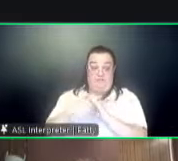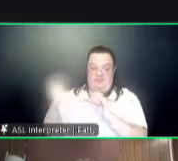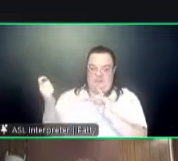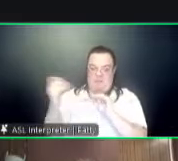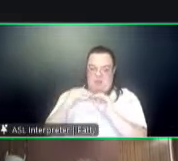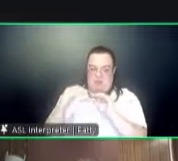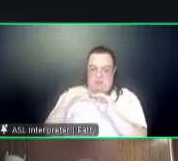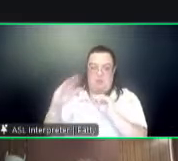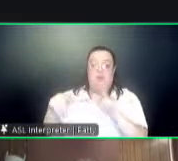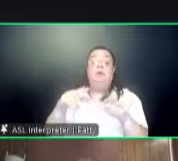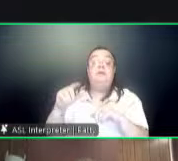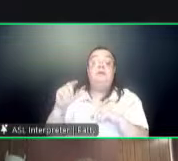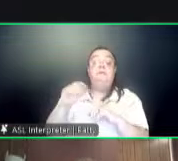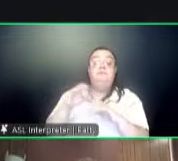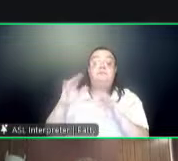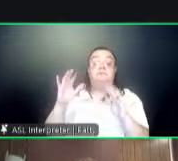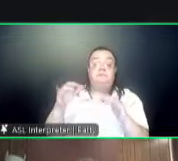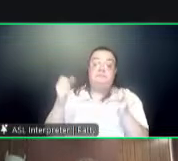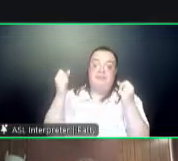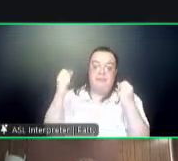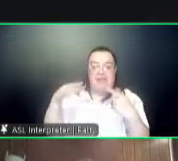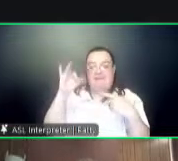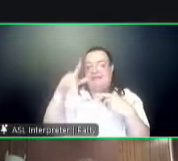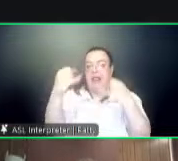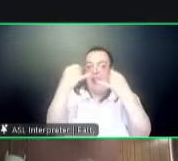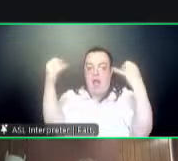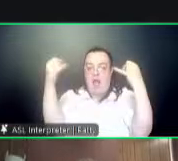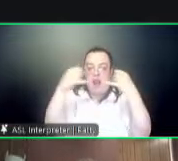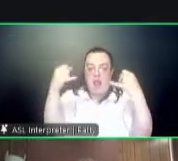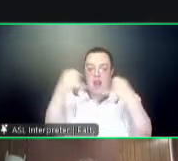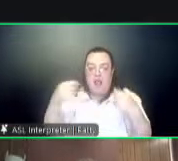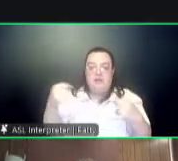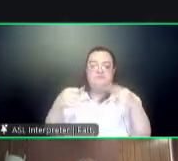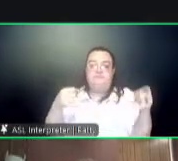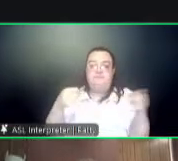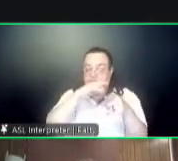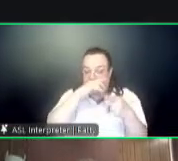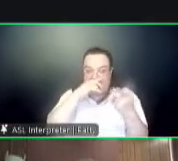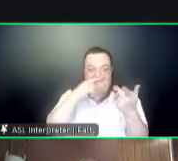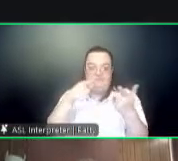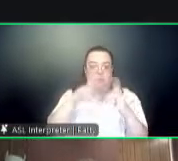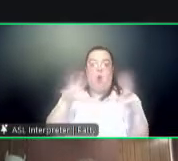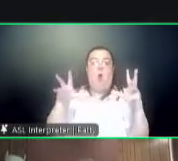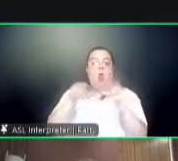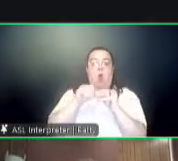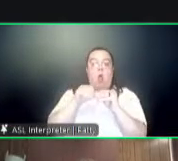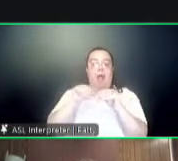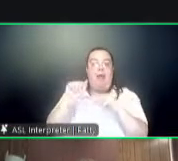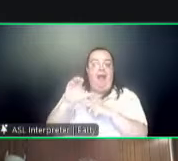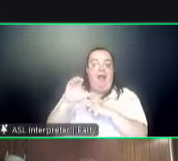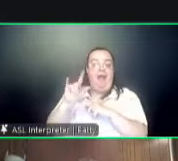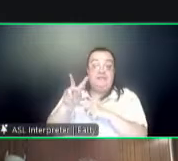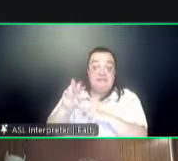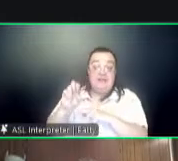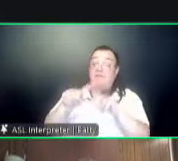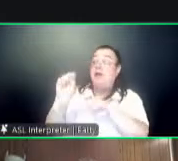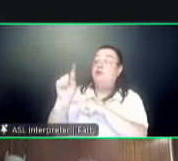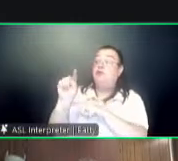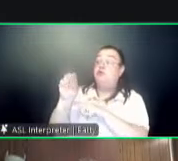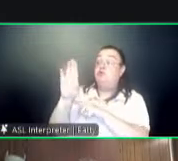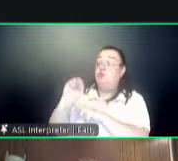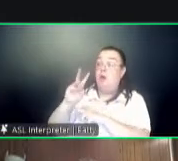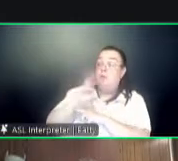further, many of these line items, are no longer active. But again, the stormwater materials